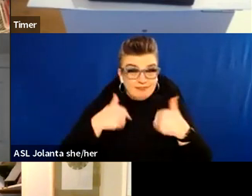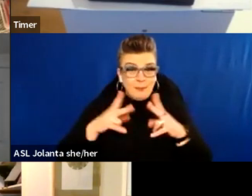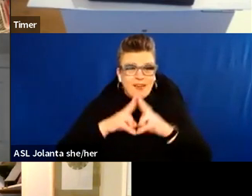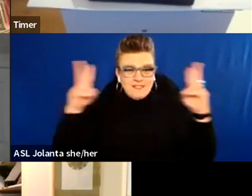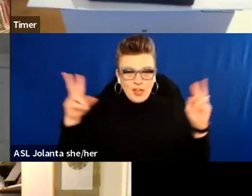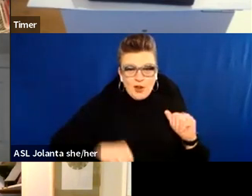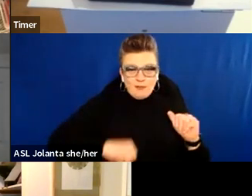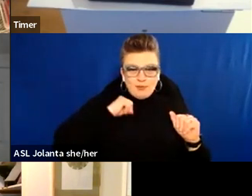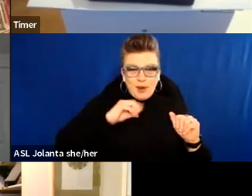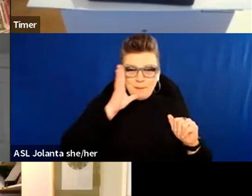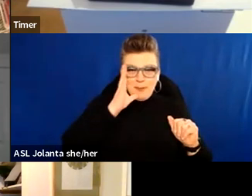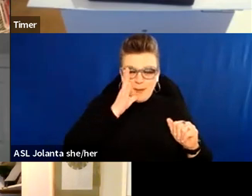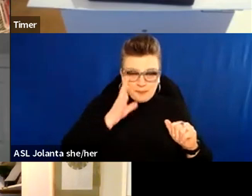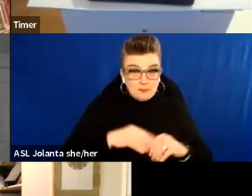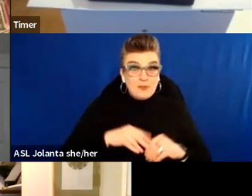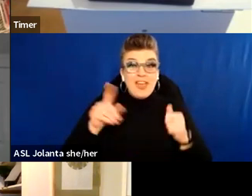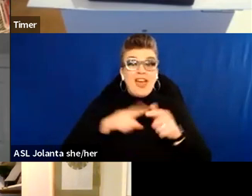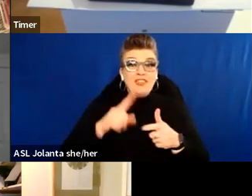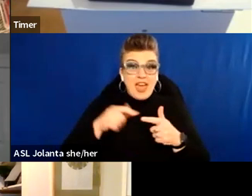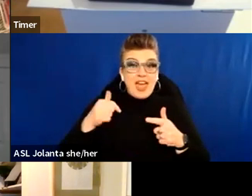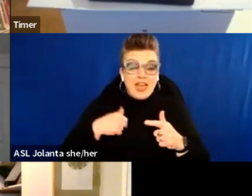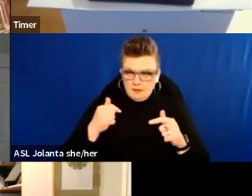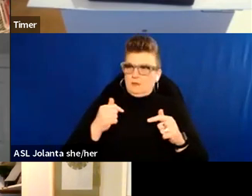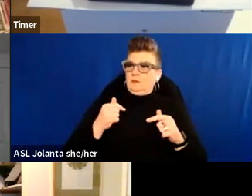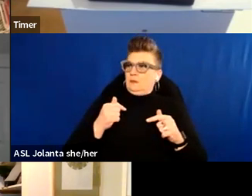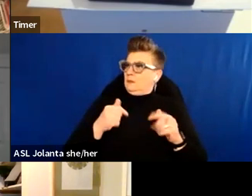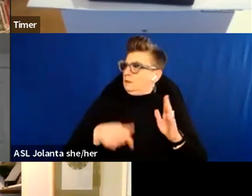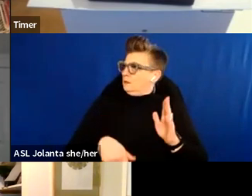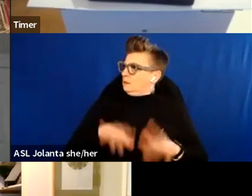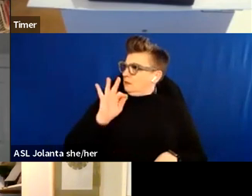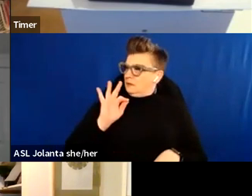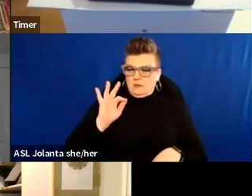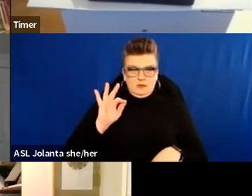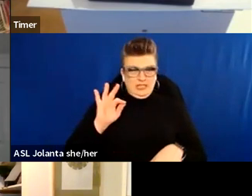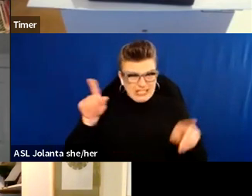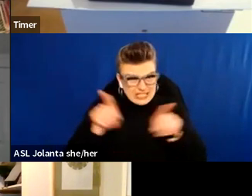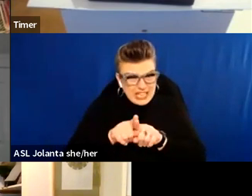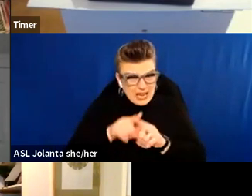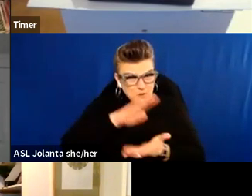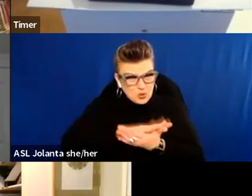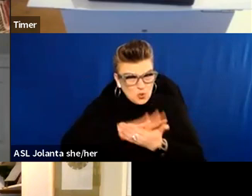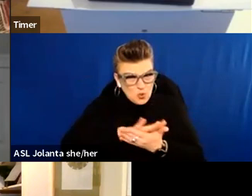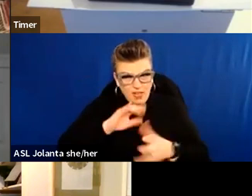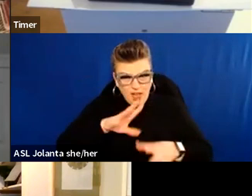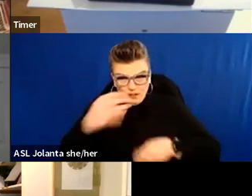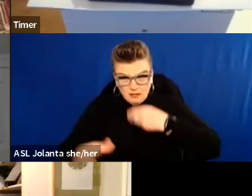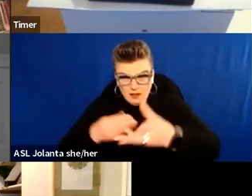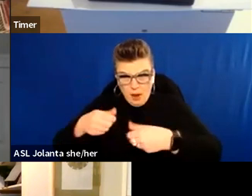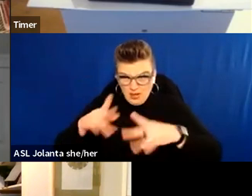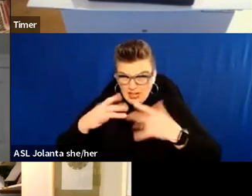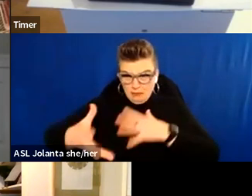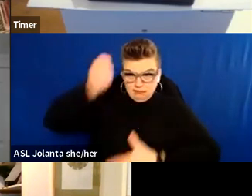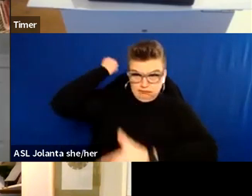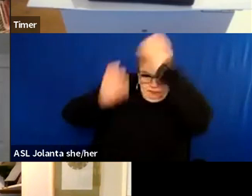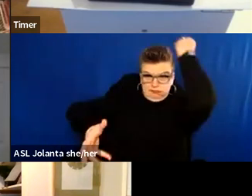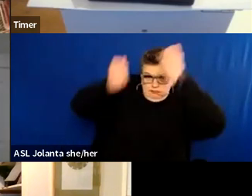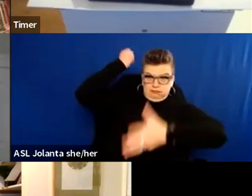so imagine our surprise when i find out the same bps is now penalizing my son and taking away opportunities we do not live